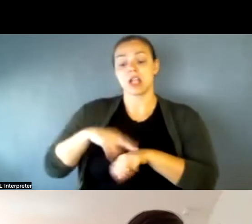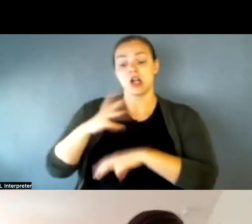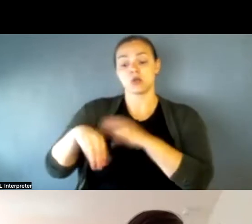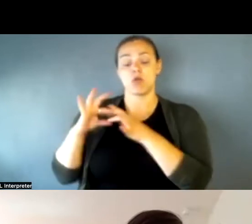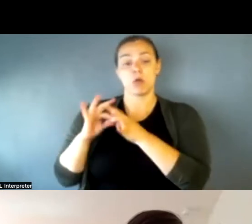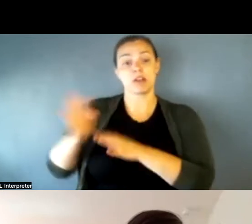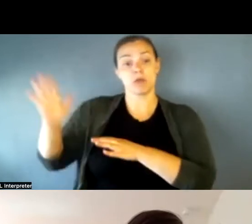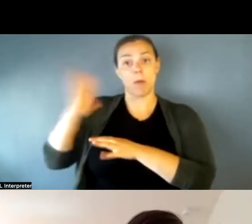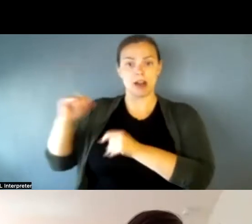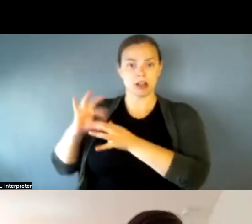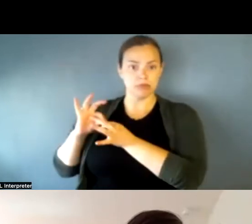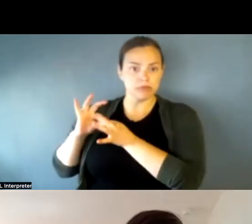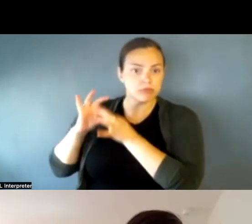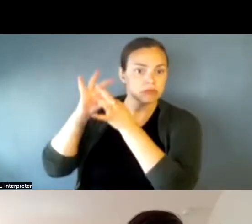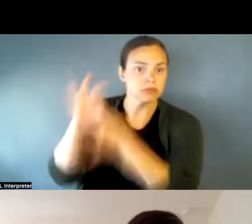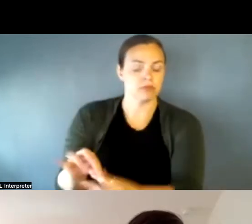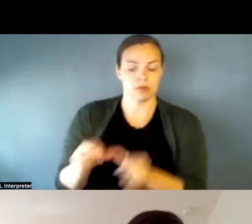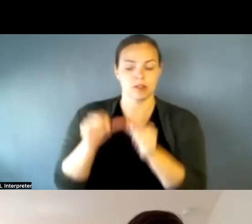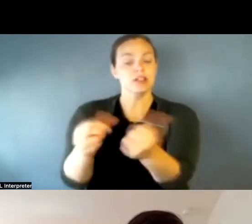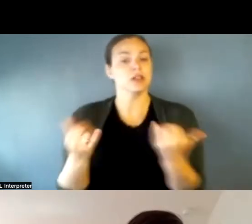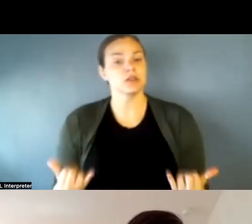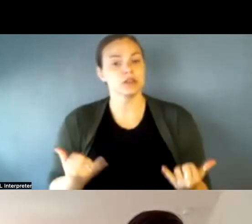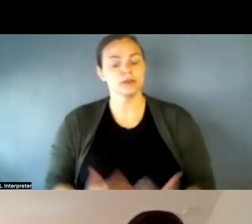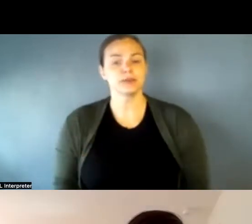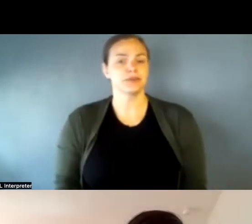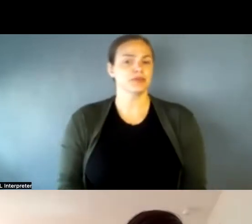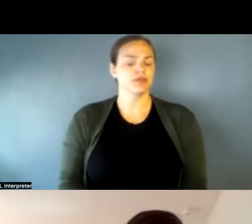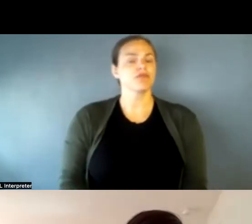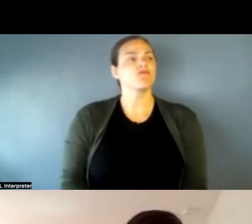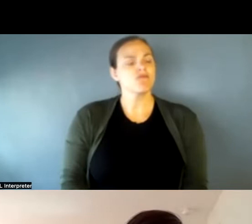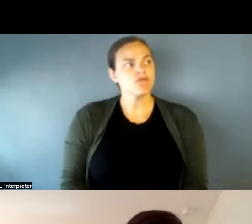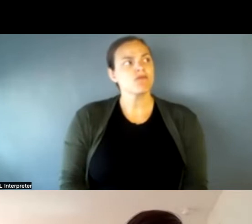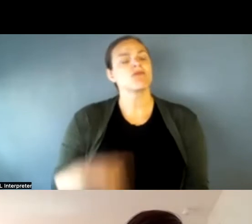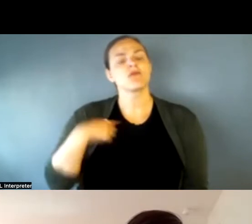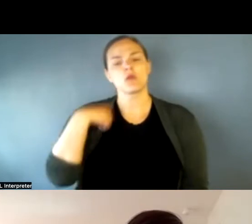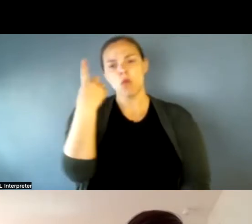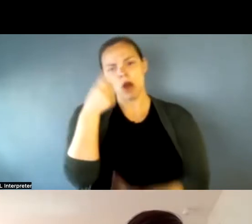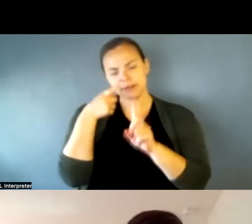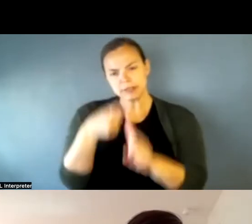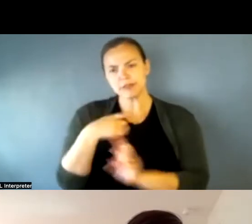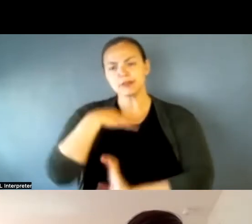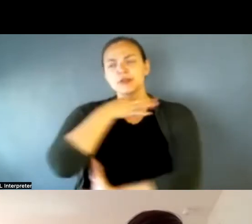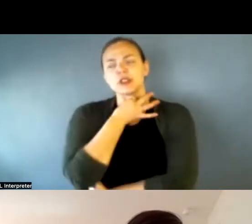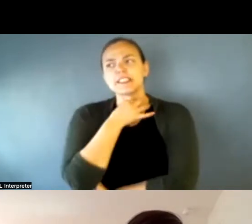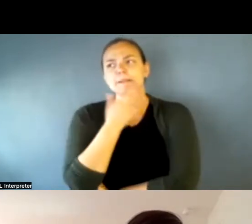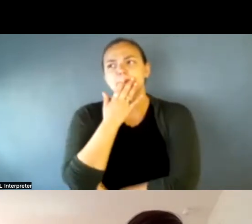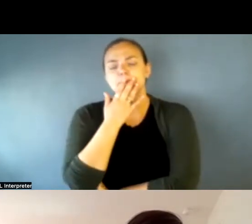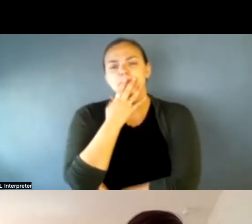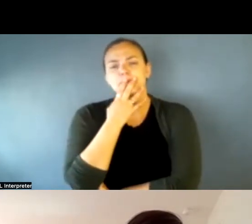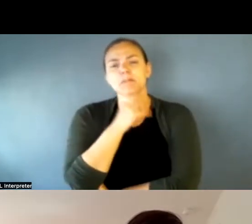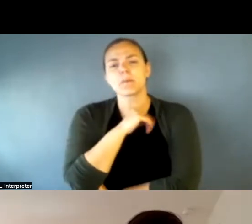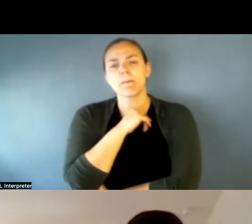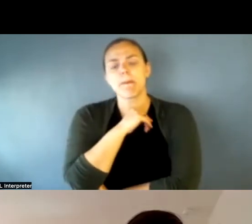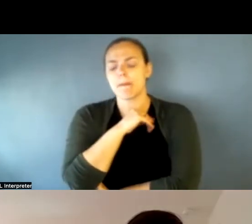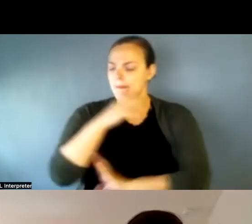the present? And one of the things I'm actually sort of curious about is how you might understand the